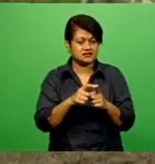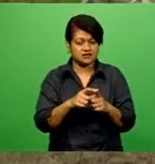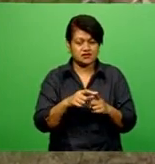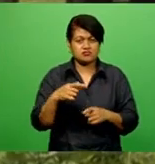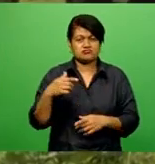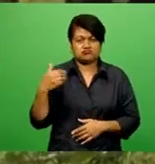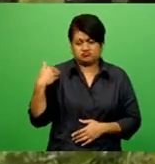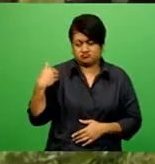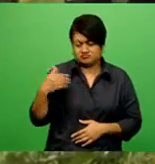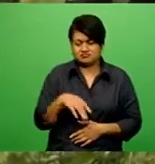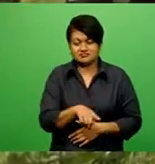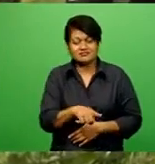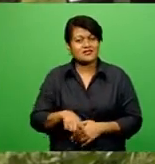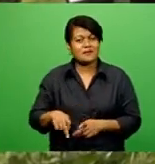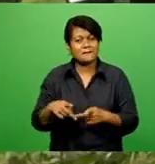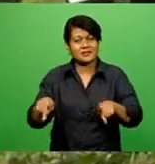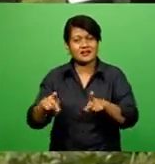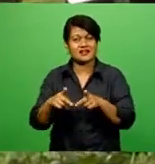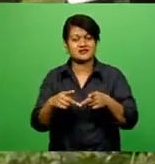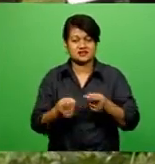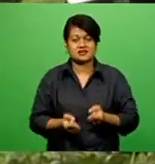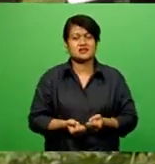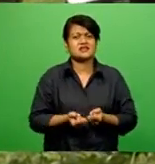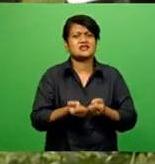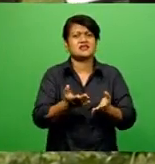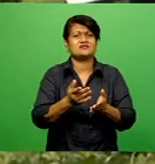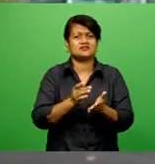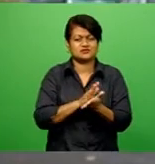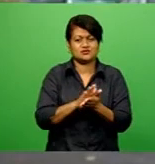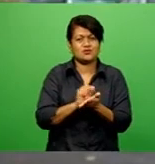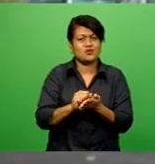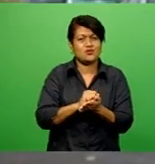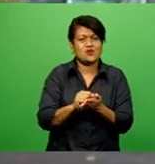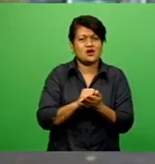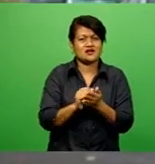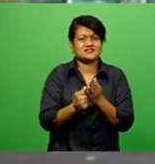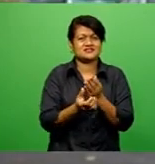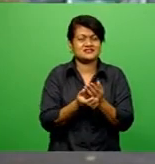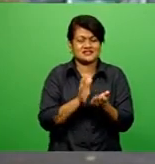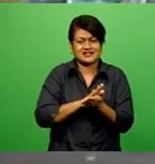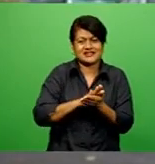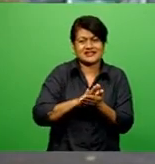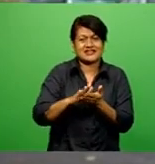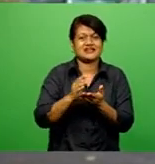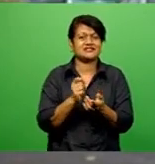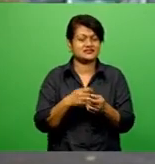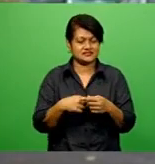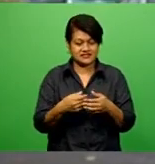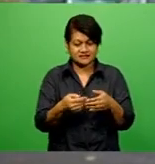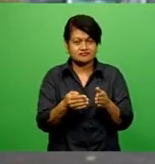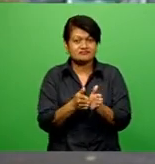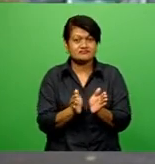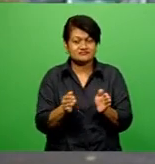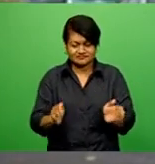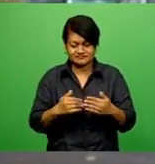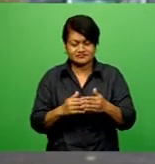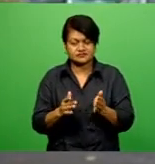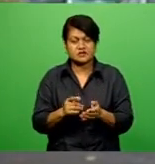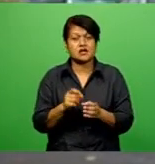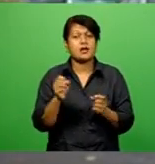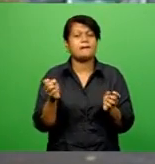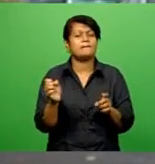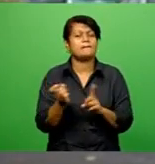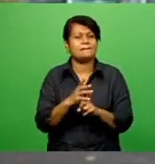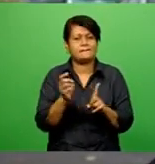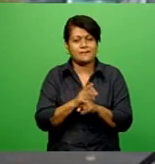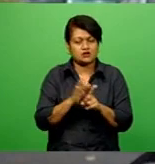spraying, they are also distributing wash and hygiene kits. It's important that we dispose our rubbish properly, clean